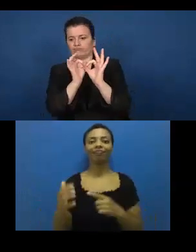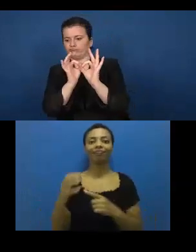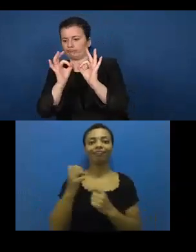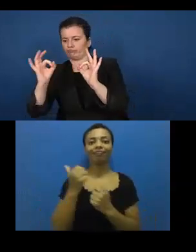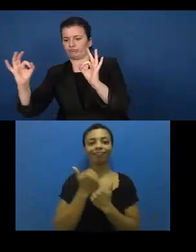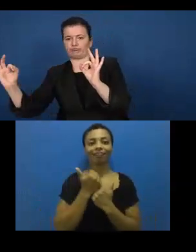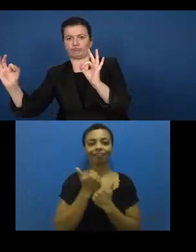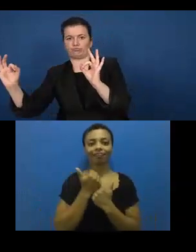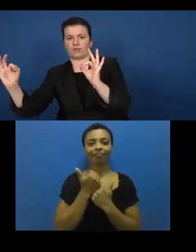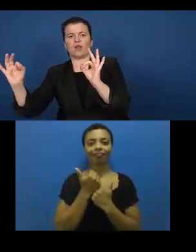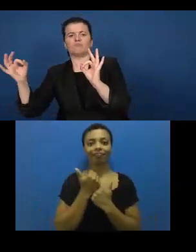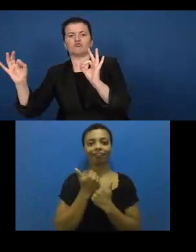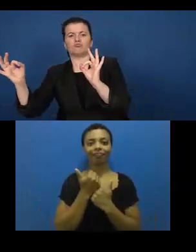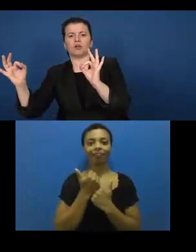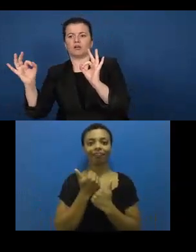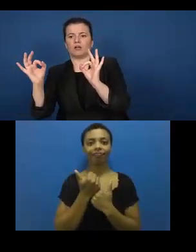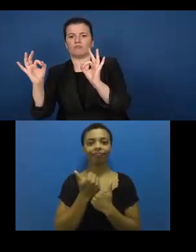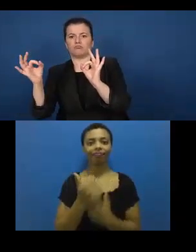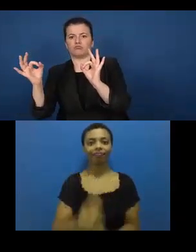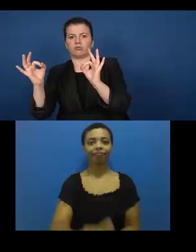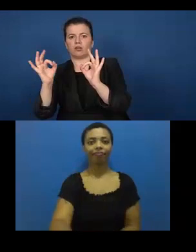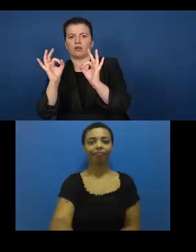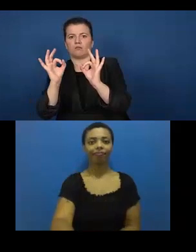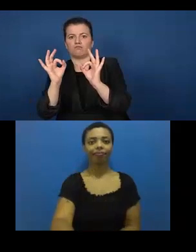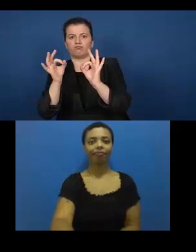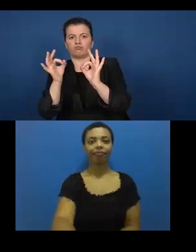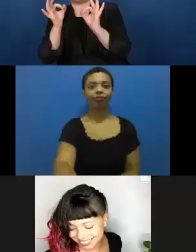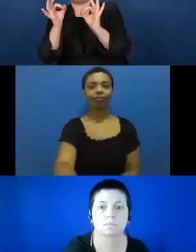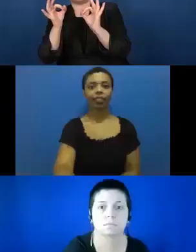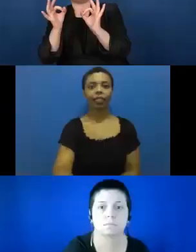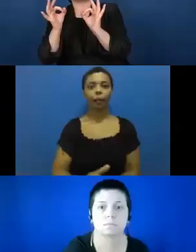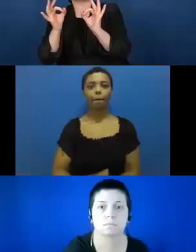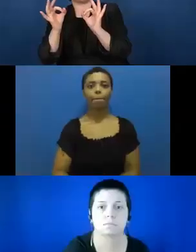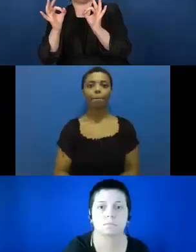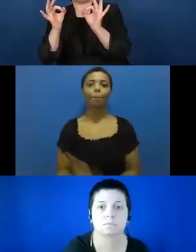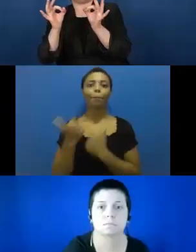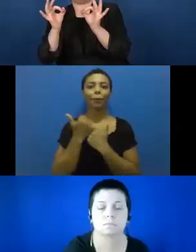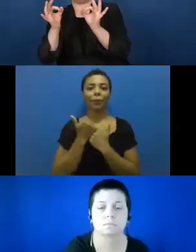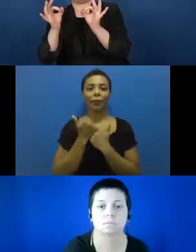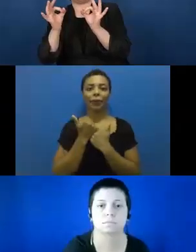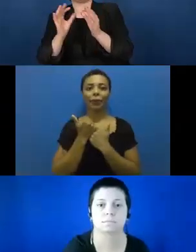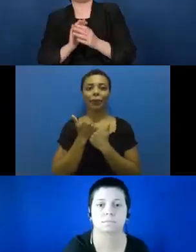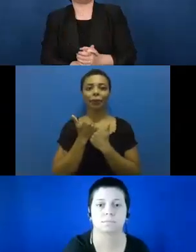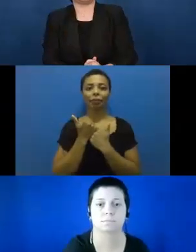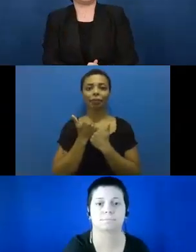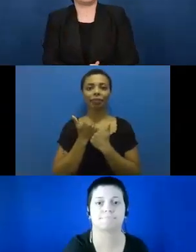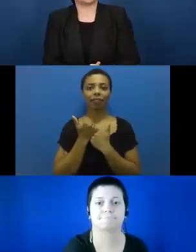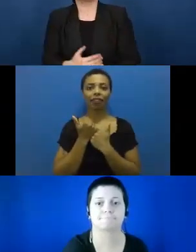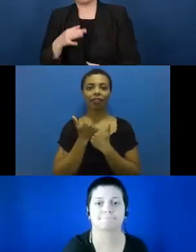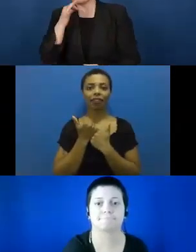most vibration motors were on the right side of the spine, but one vibration motor was on the left side of the